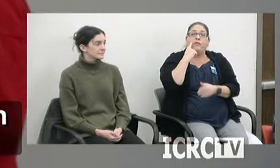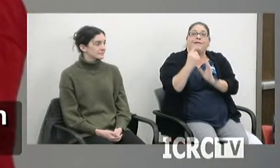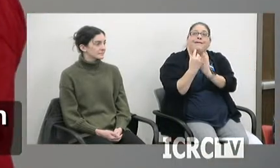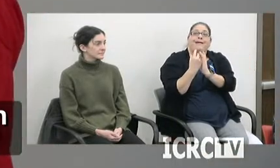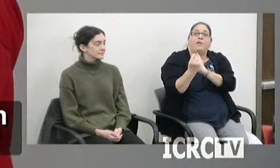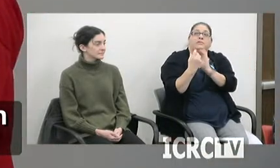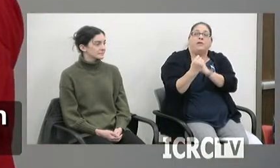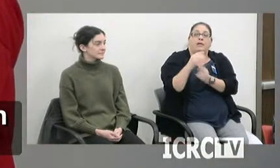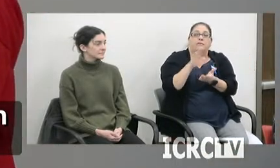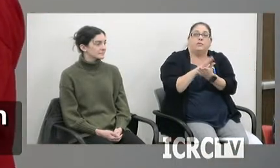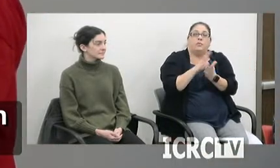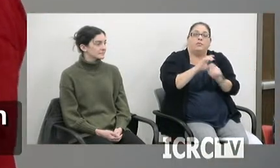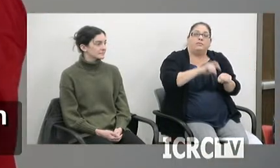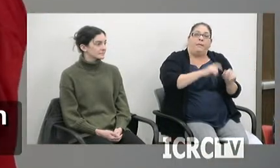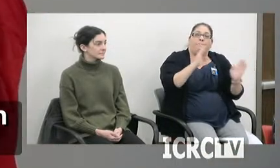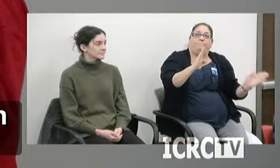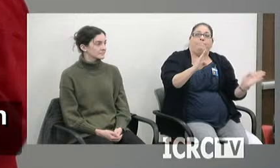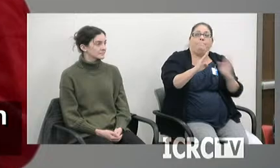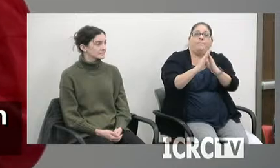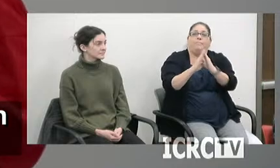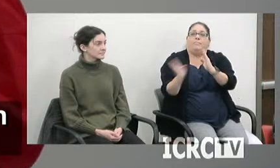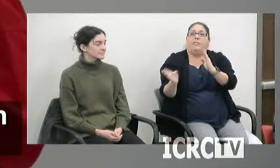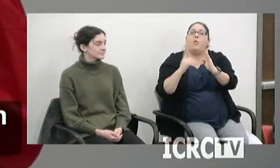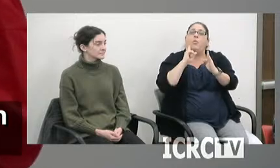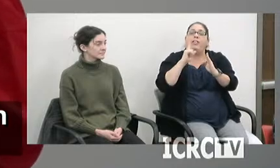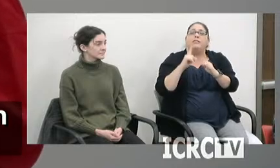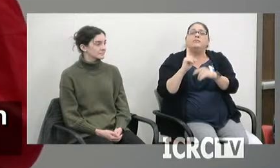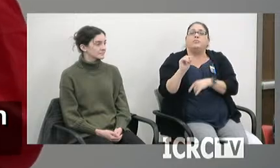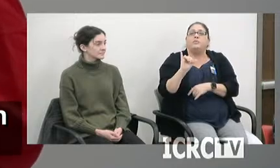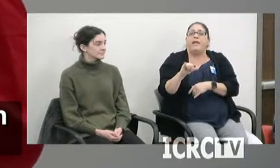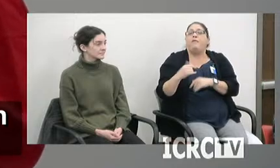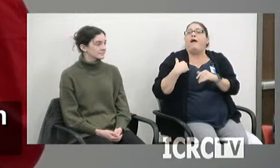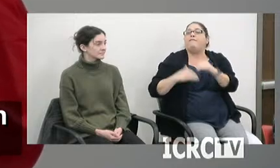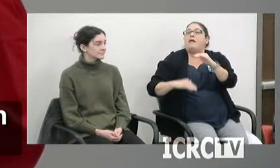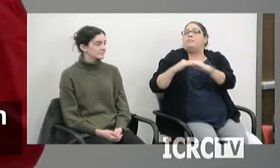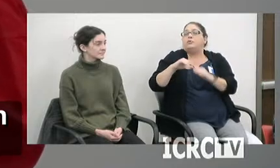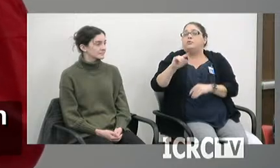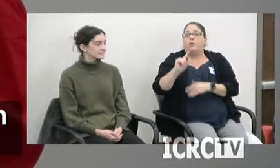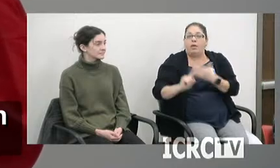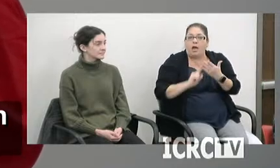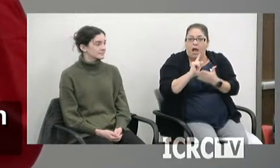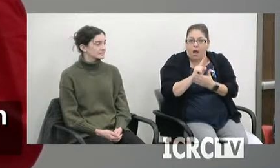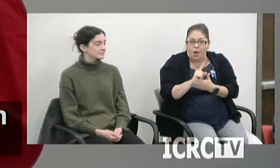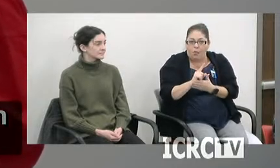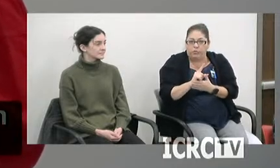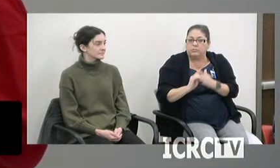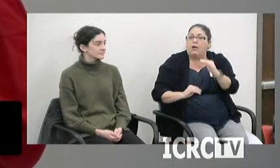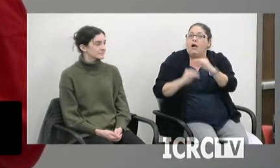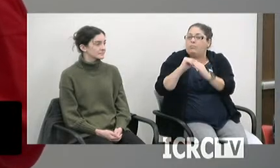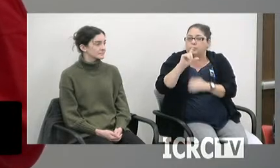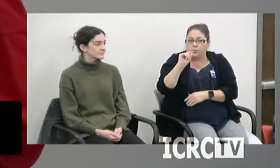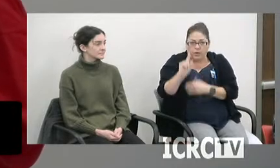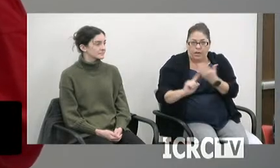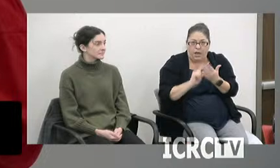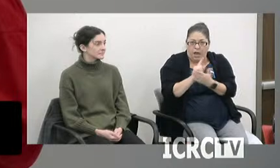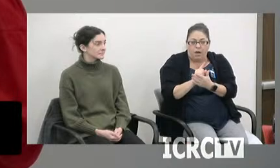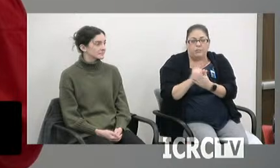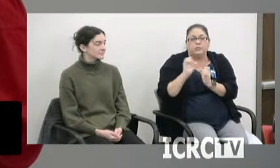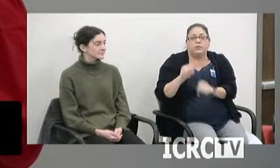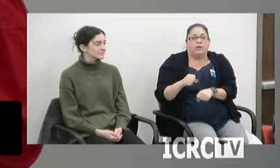outside of school hours to do a curriculum rewrite, we'll say that you have up to 20 hours, I'll